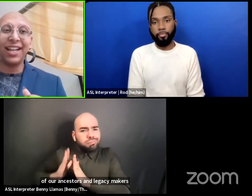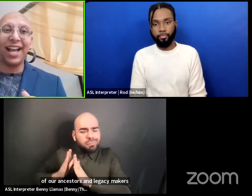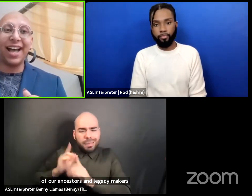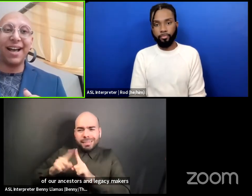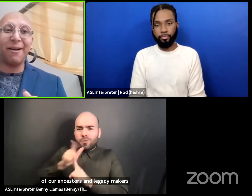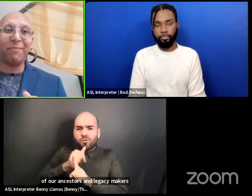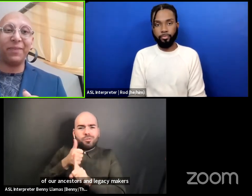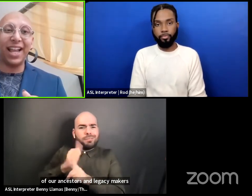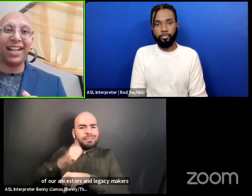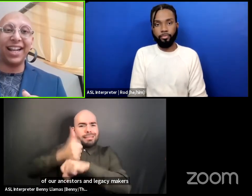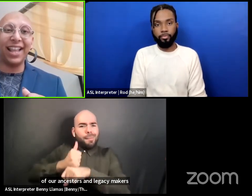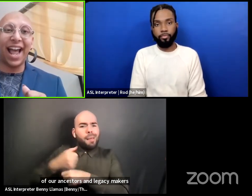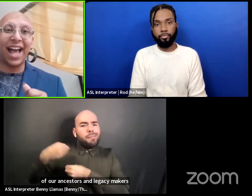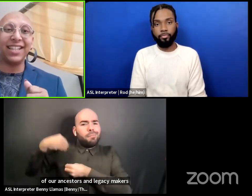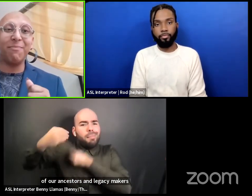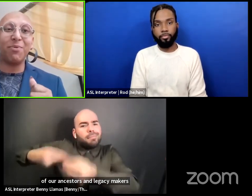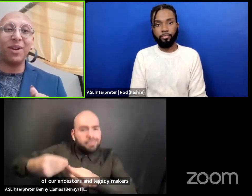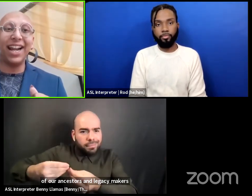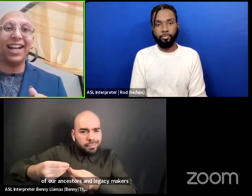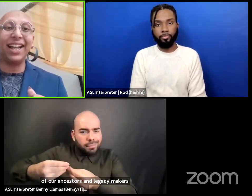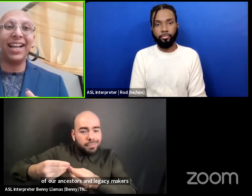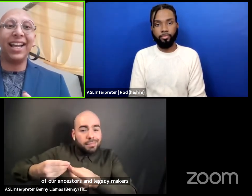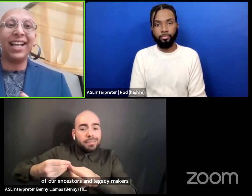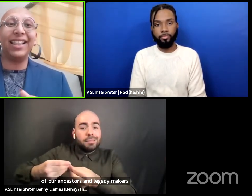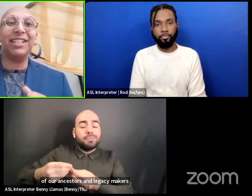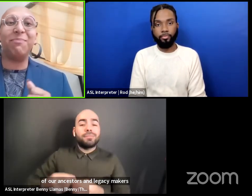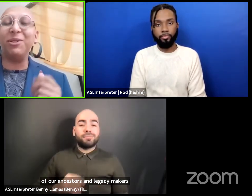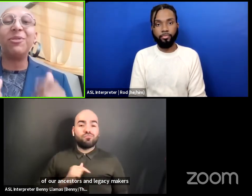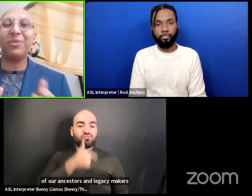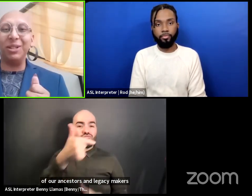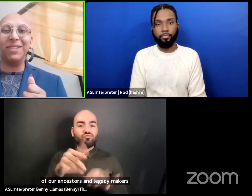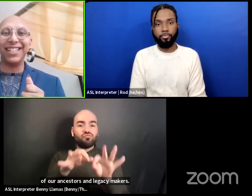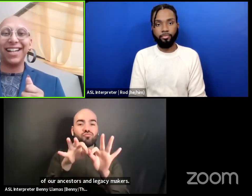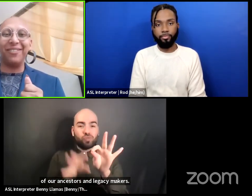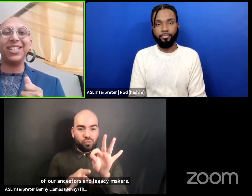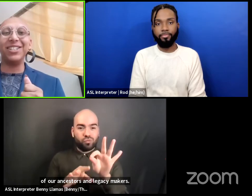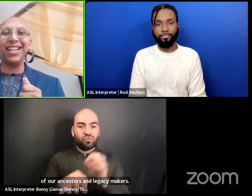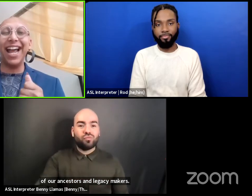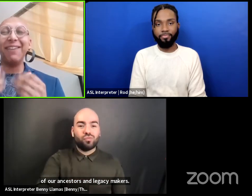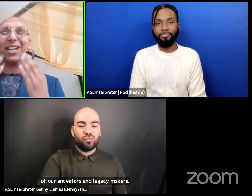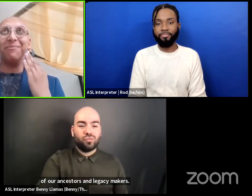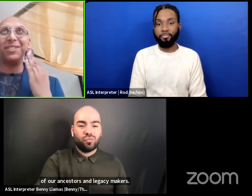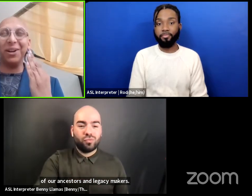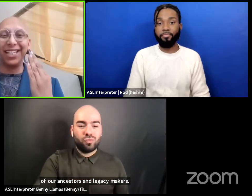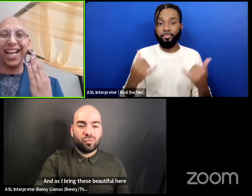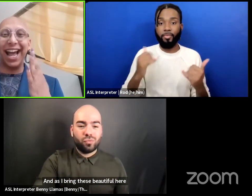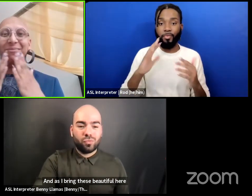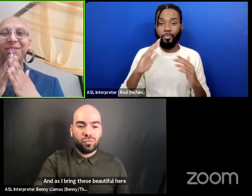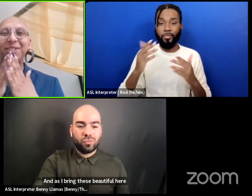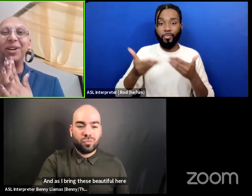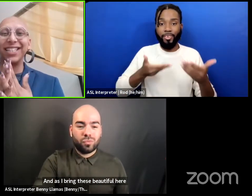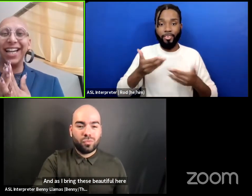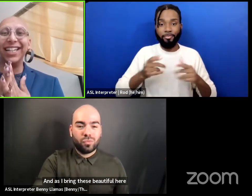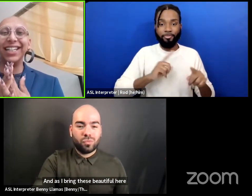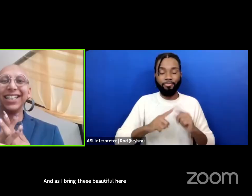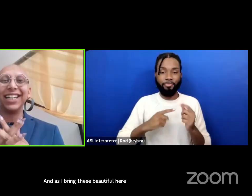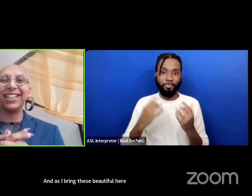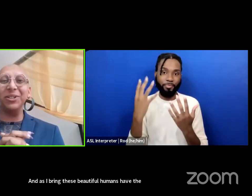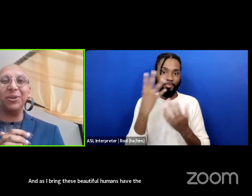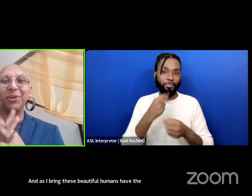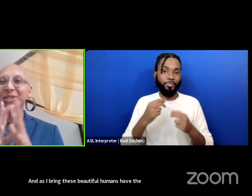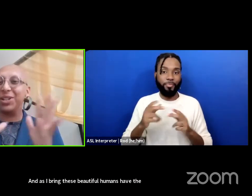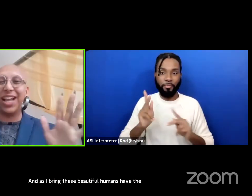makers? And as I bring these beautiful humans into conversation today, which I'm so